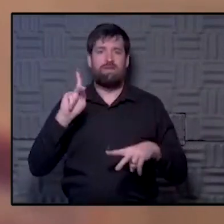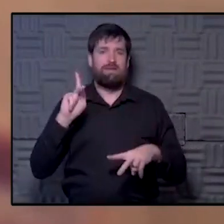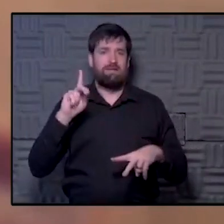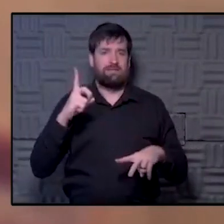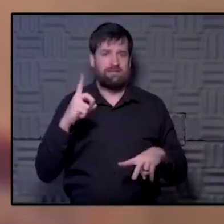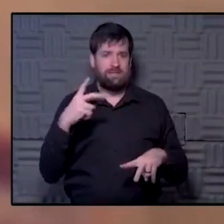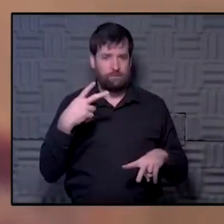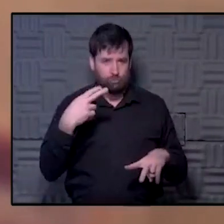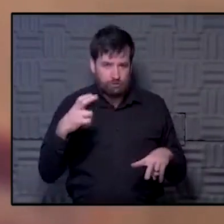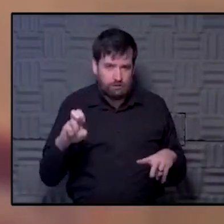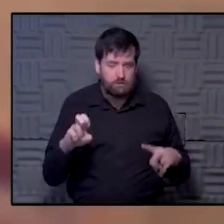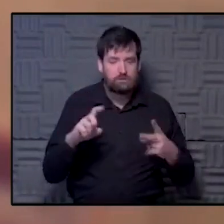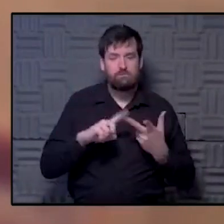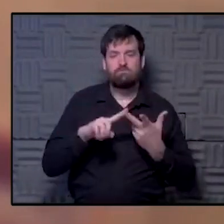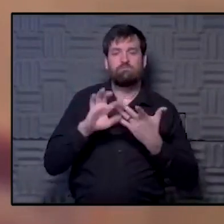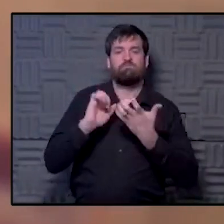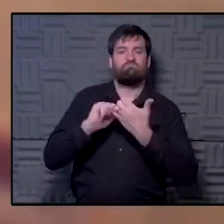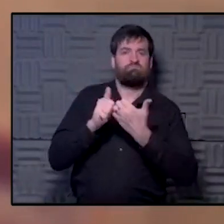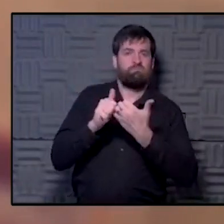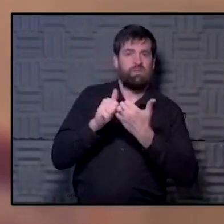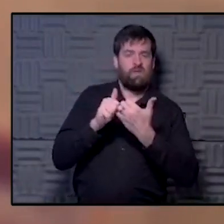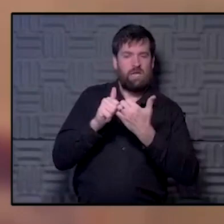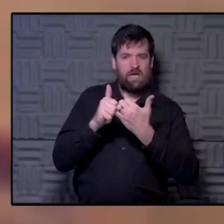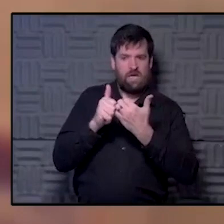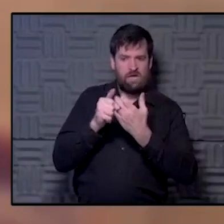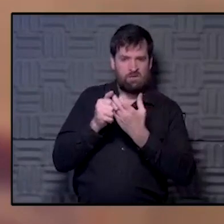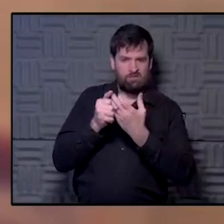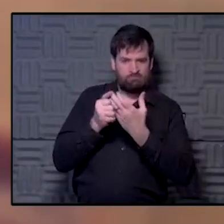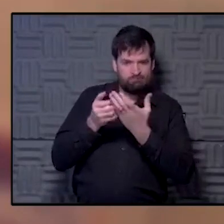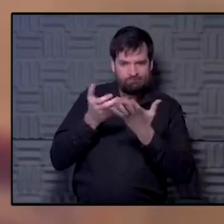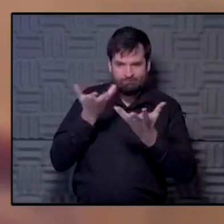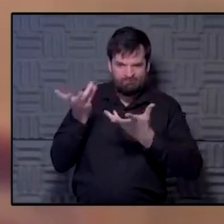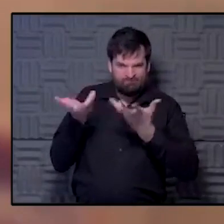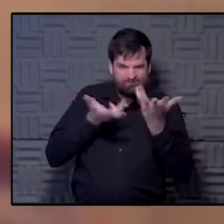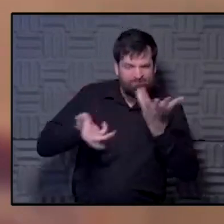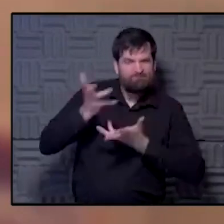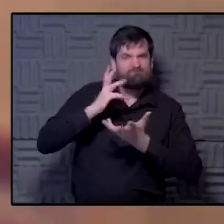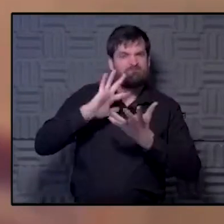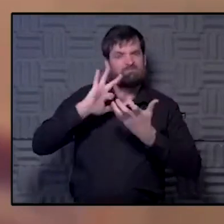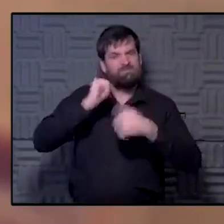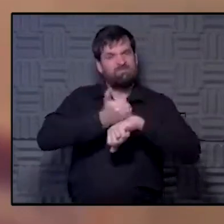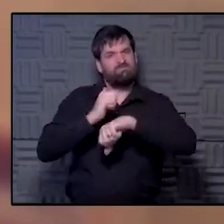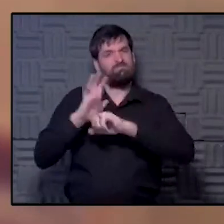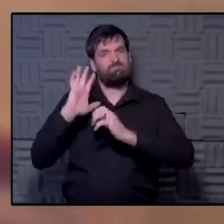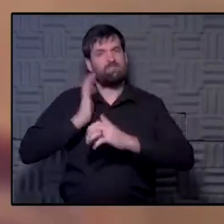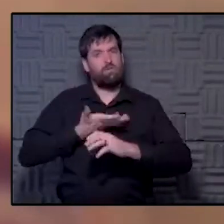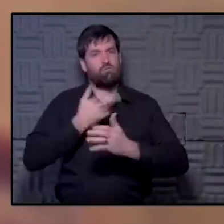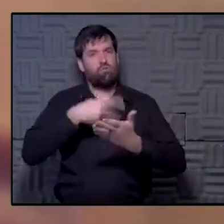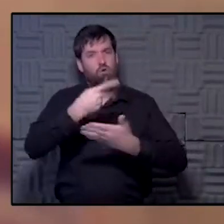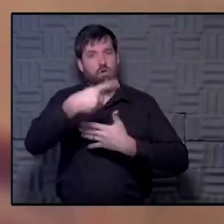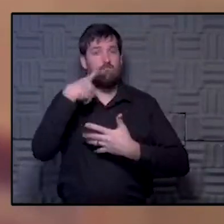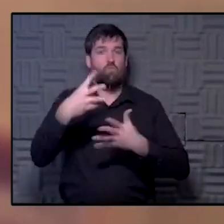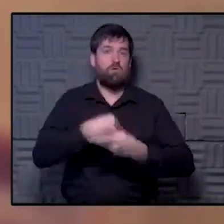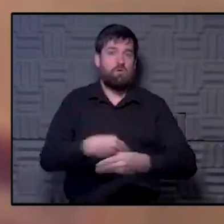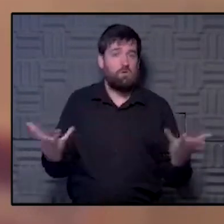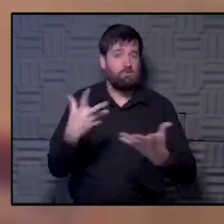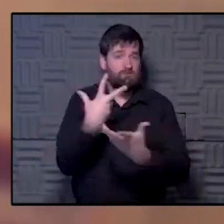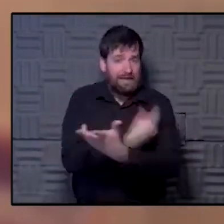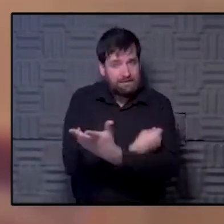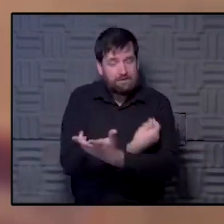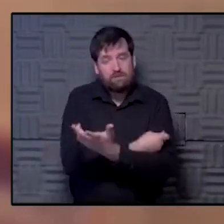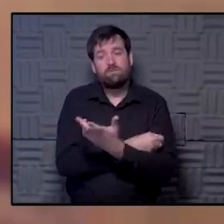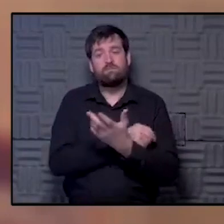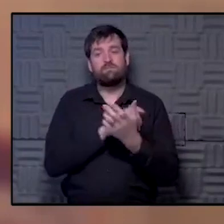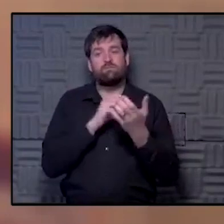are, how can we stratify our programming for vaccine distribution in a way